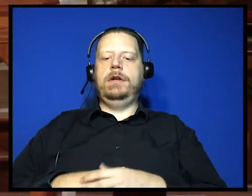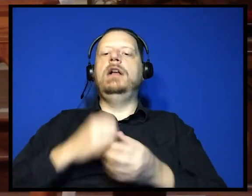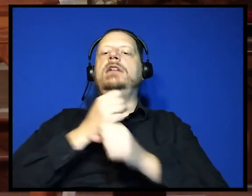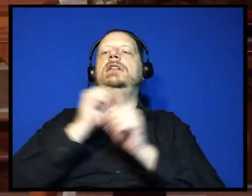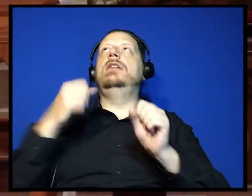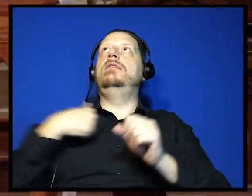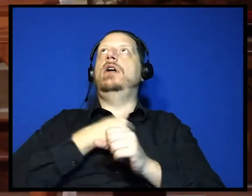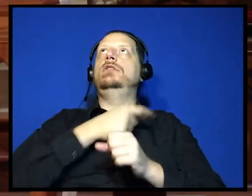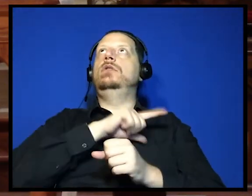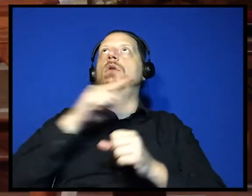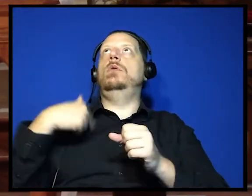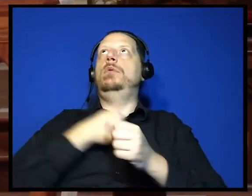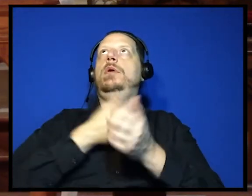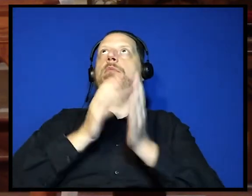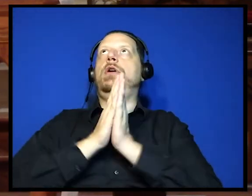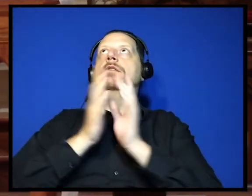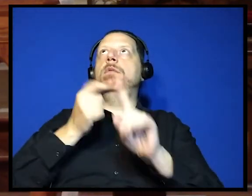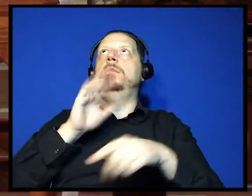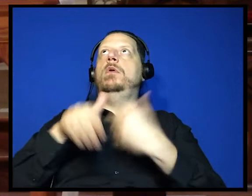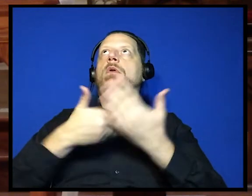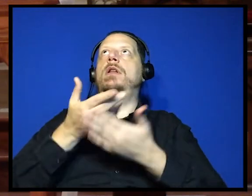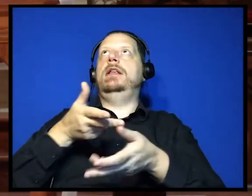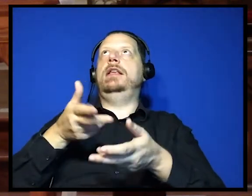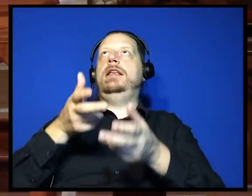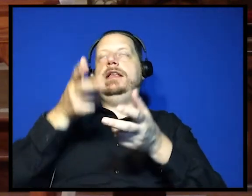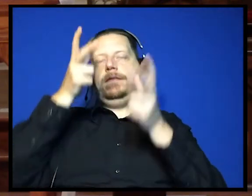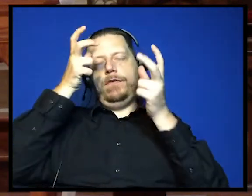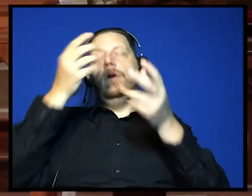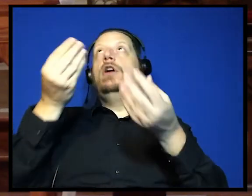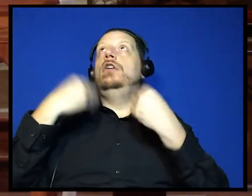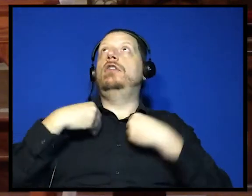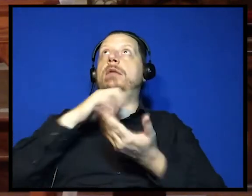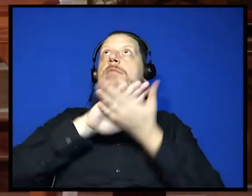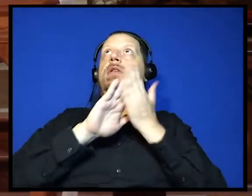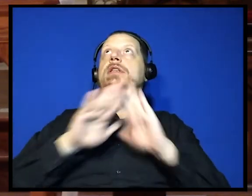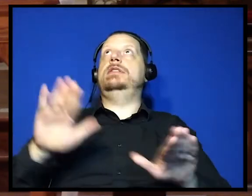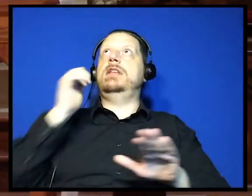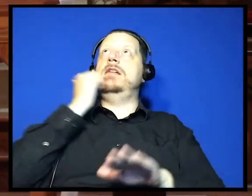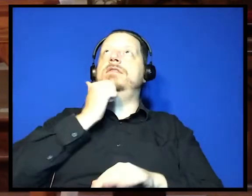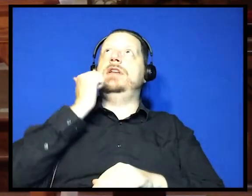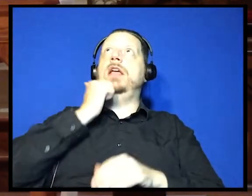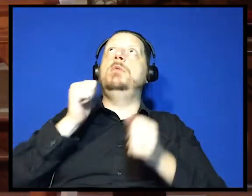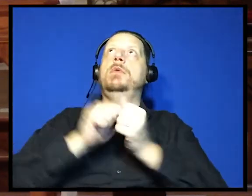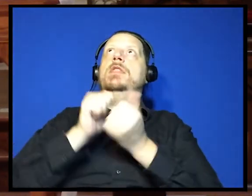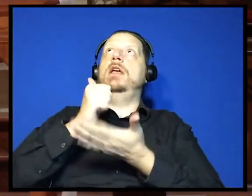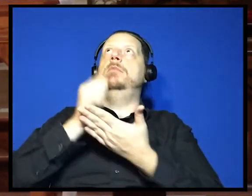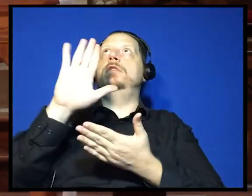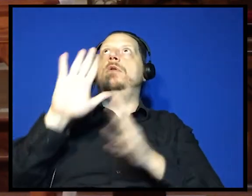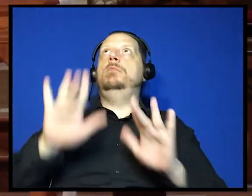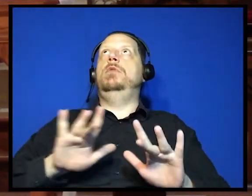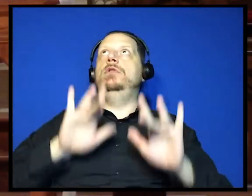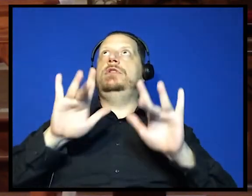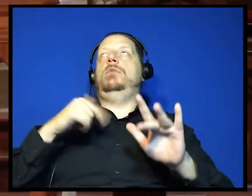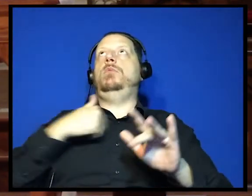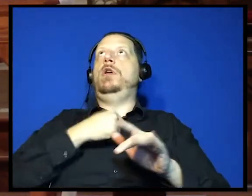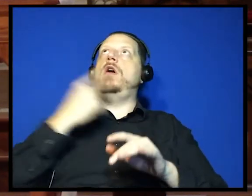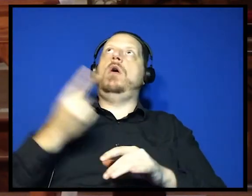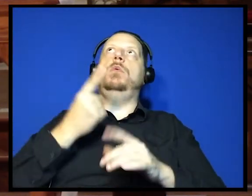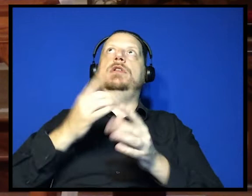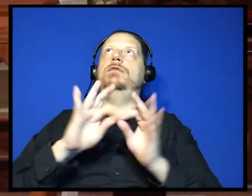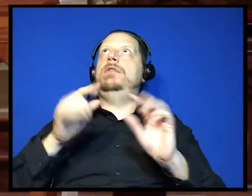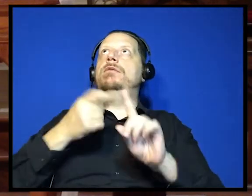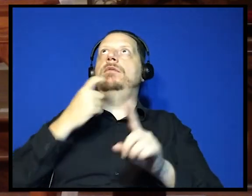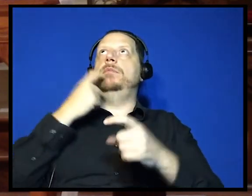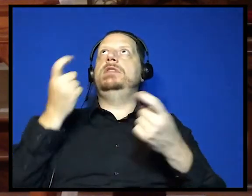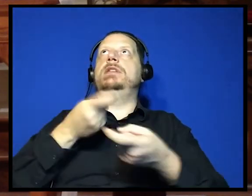evermore. Deliver us, Lord, we pray, from every evil. Graciously grant peace in our days, that by the help of your mercy, we may always be